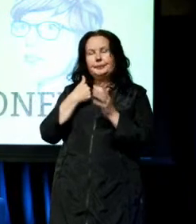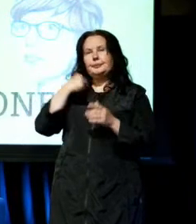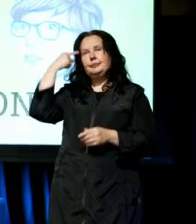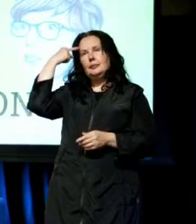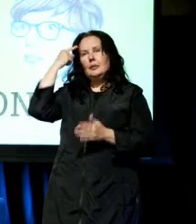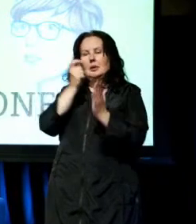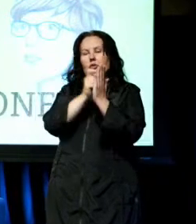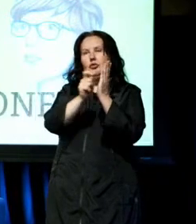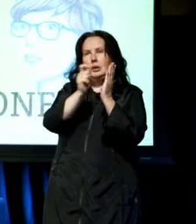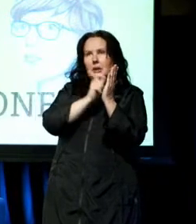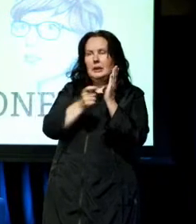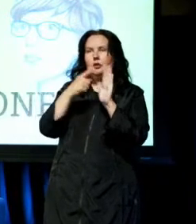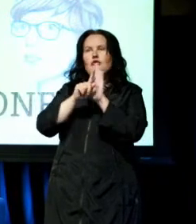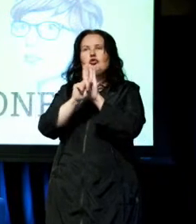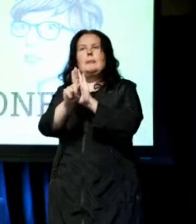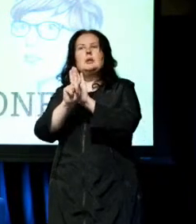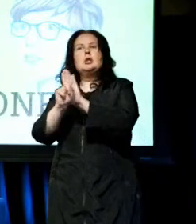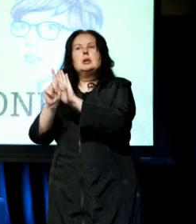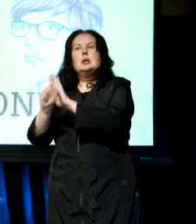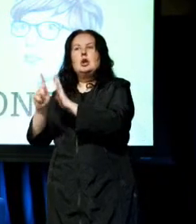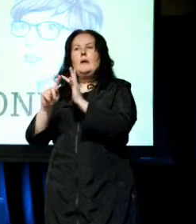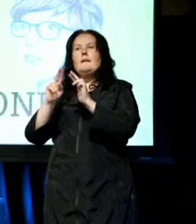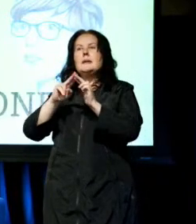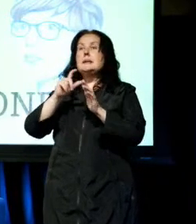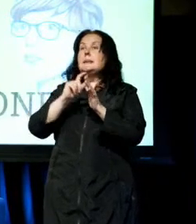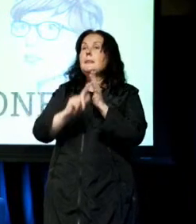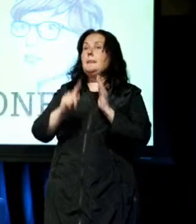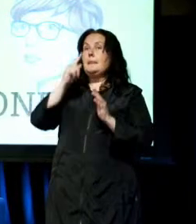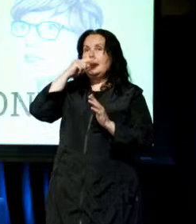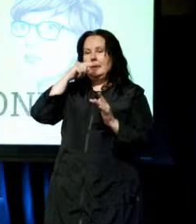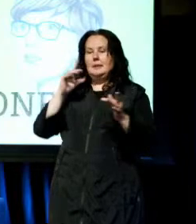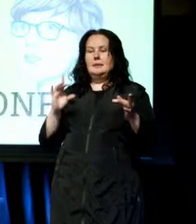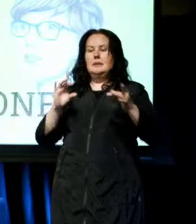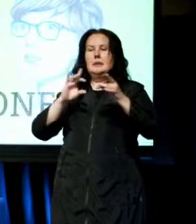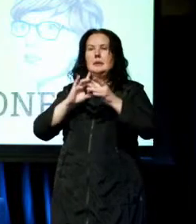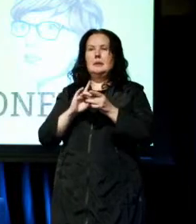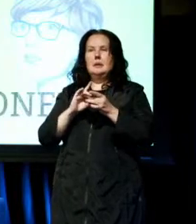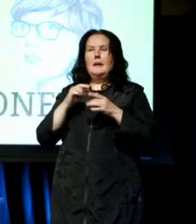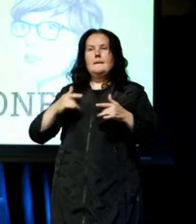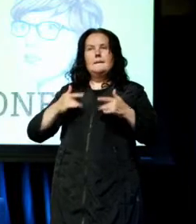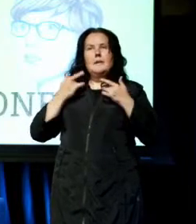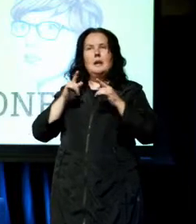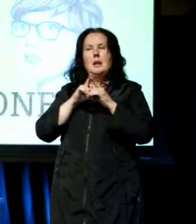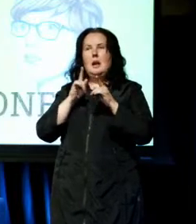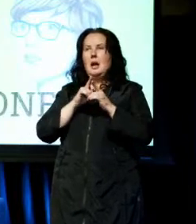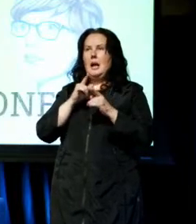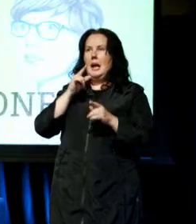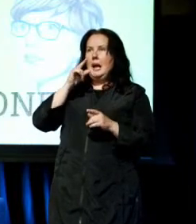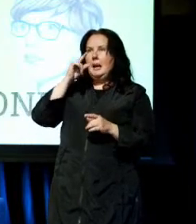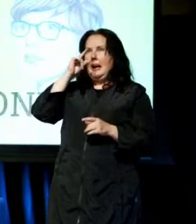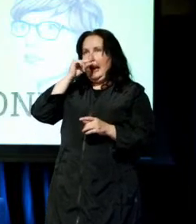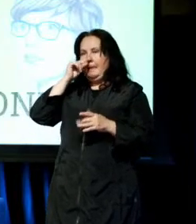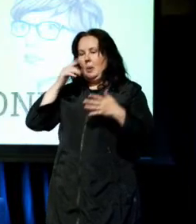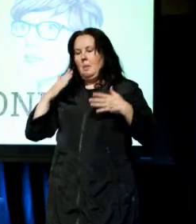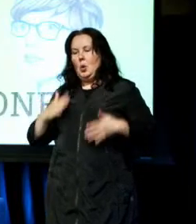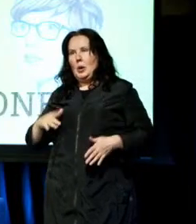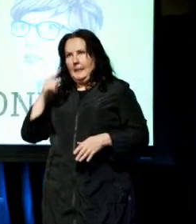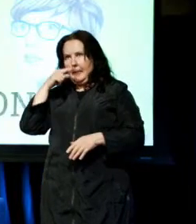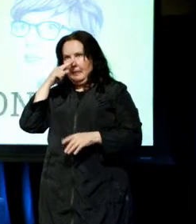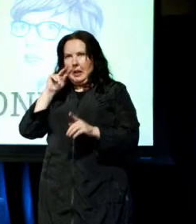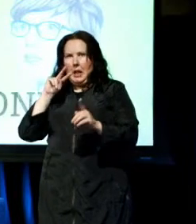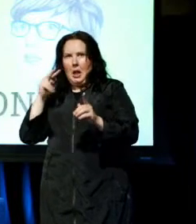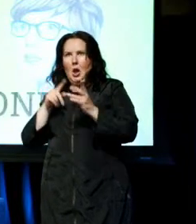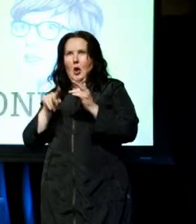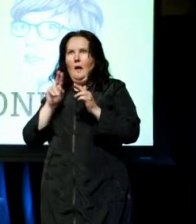writing and that representation thing is so connected. Like, I feel like abled people's view of disability is like,